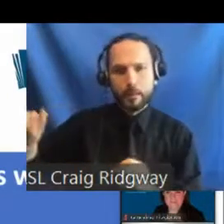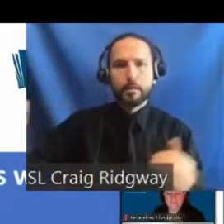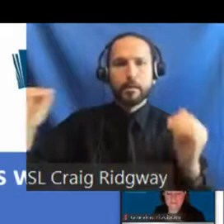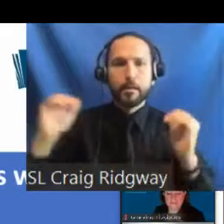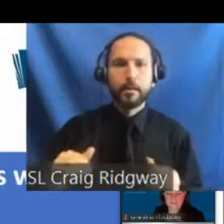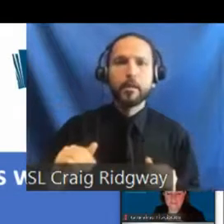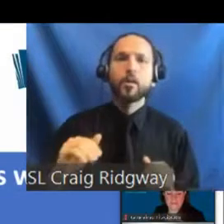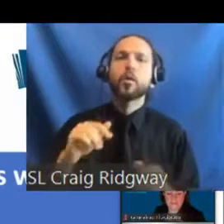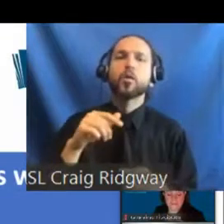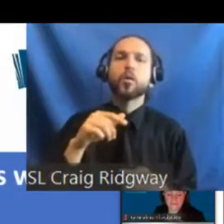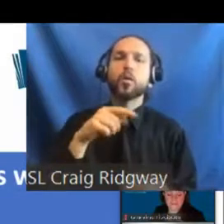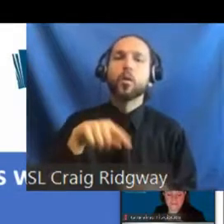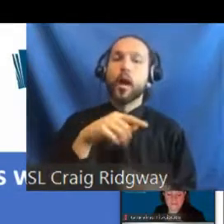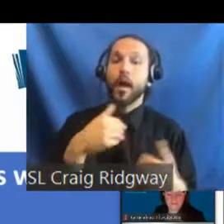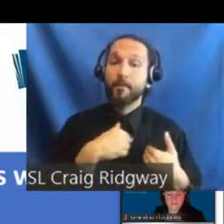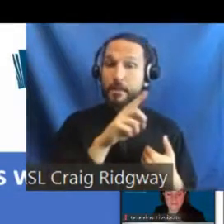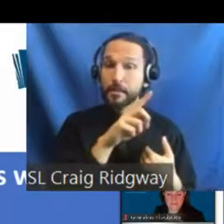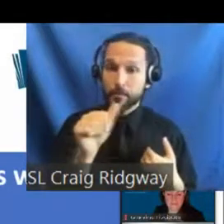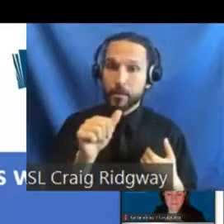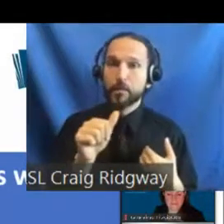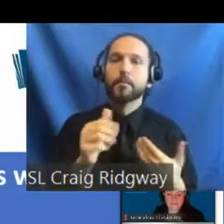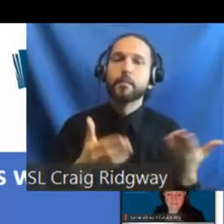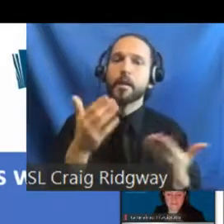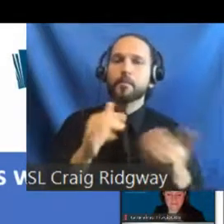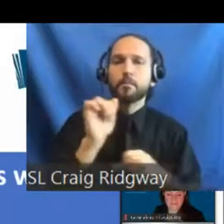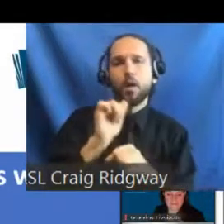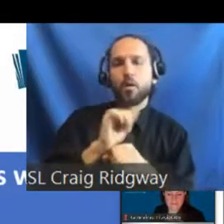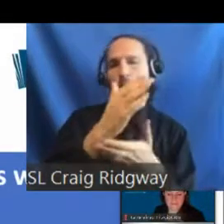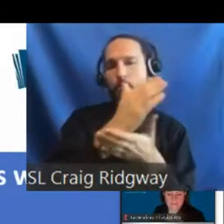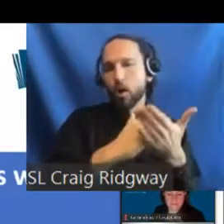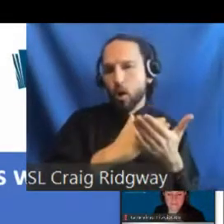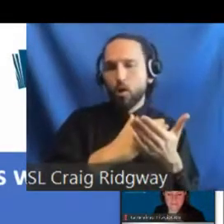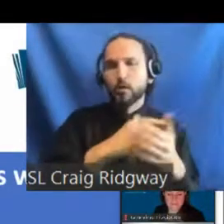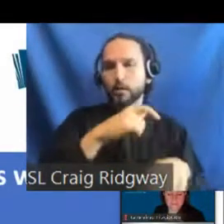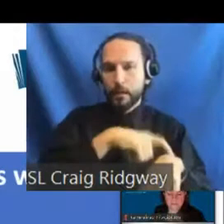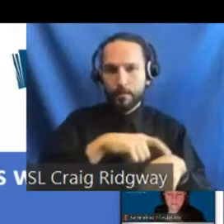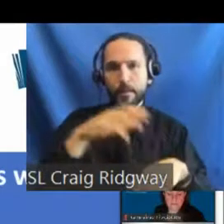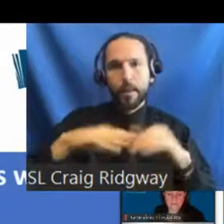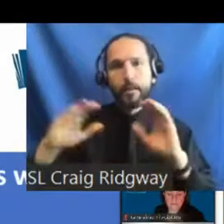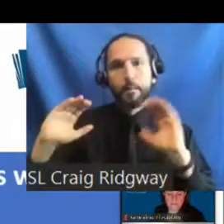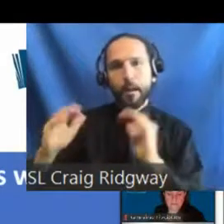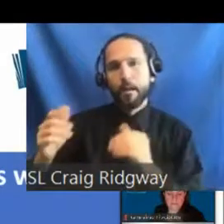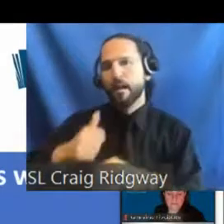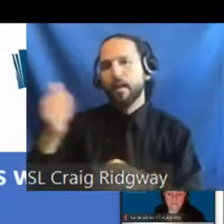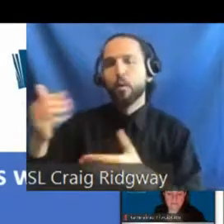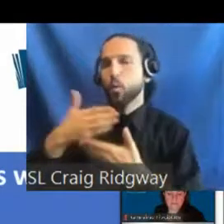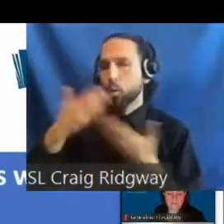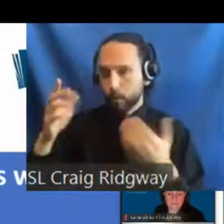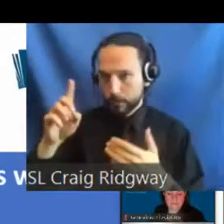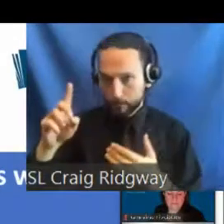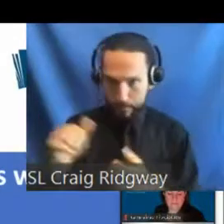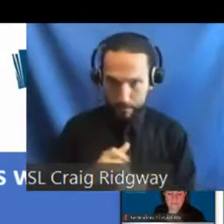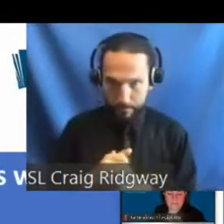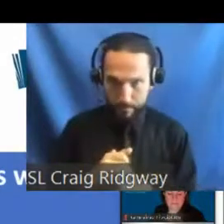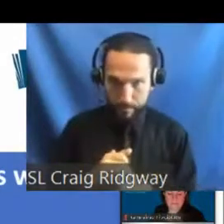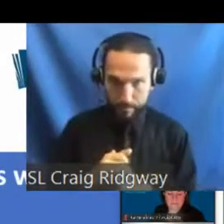with a disability were more likely to be employed part-time compared with those with no disability. Among